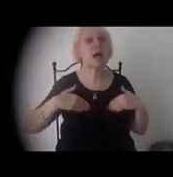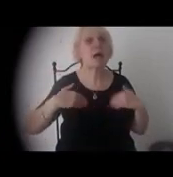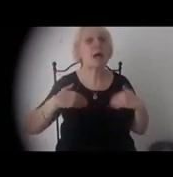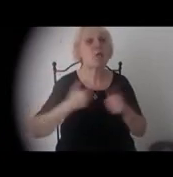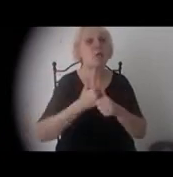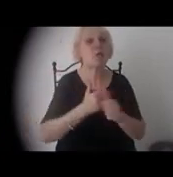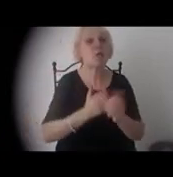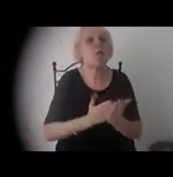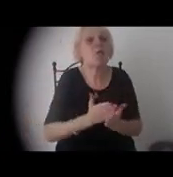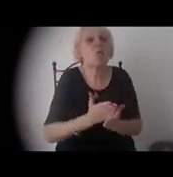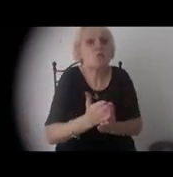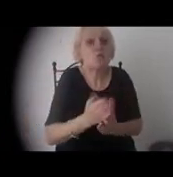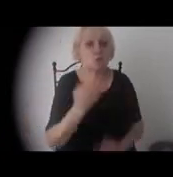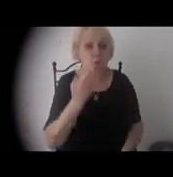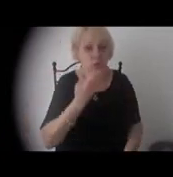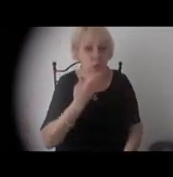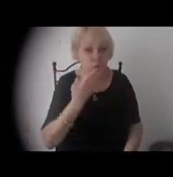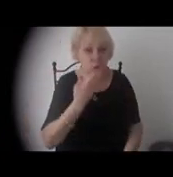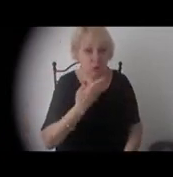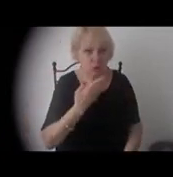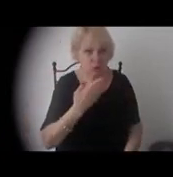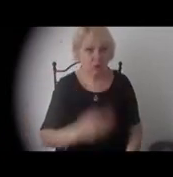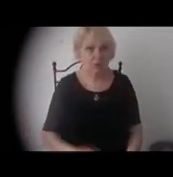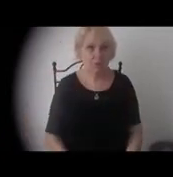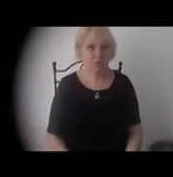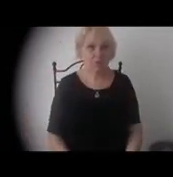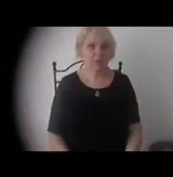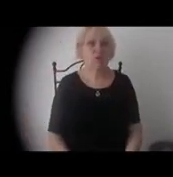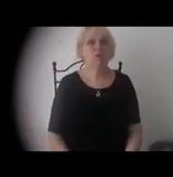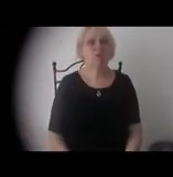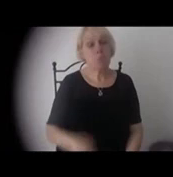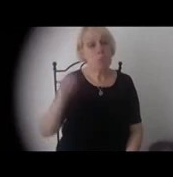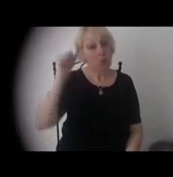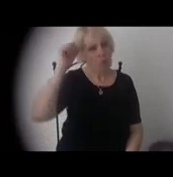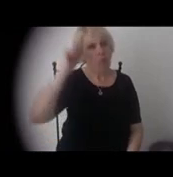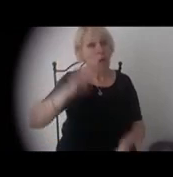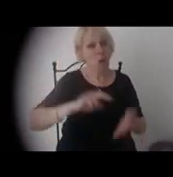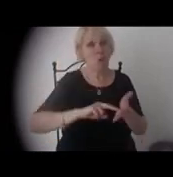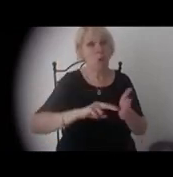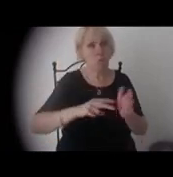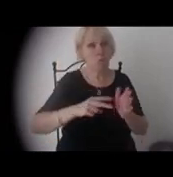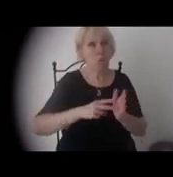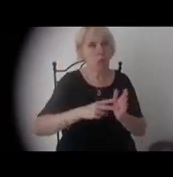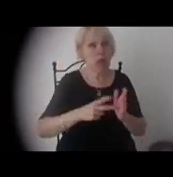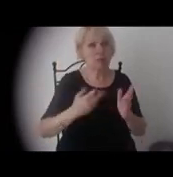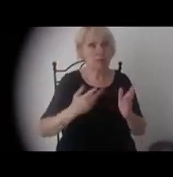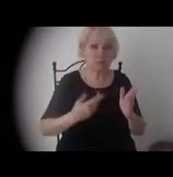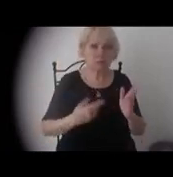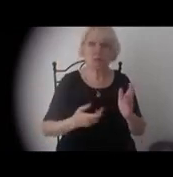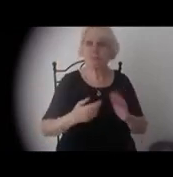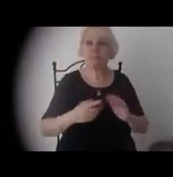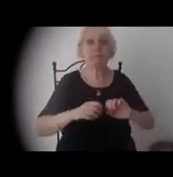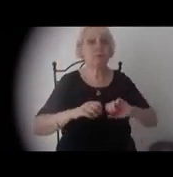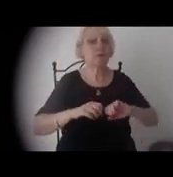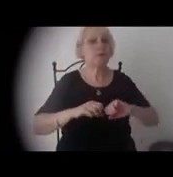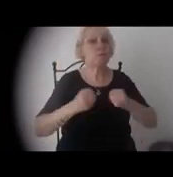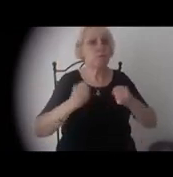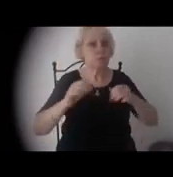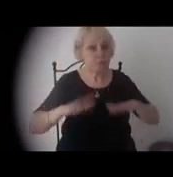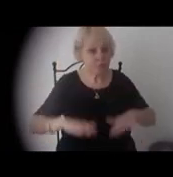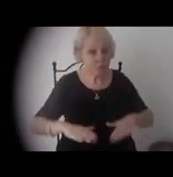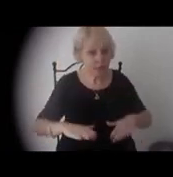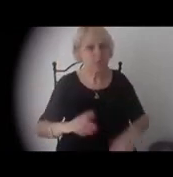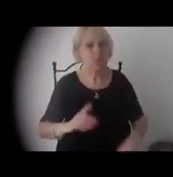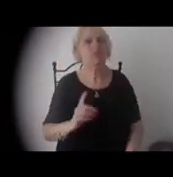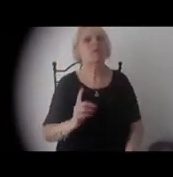And I guess their plans have been disrupted by the pandemic and by school closures, but